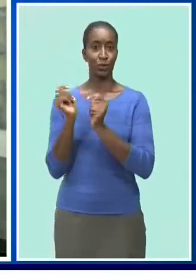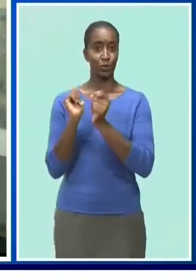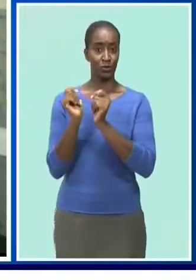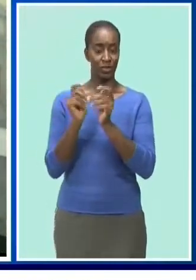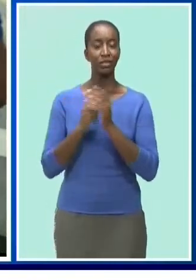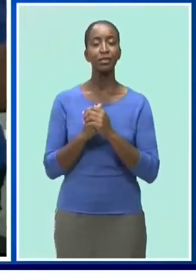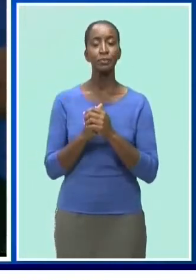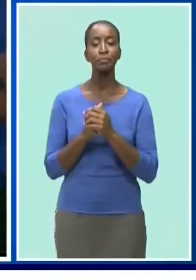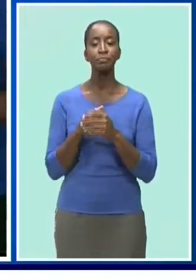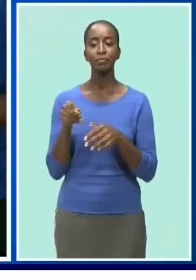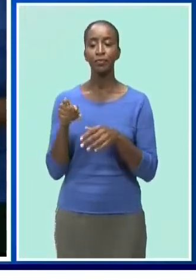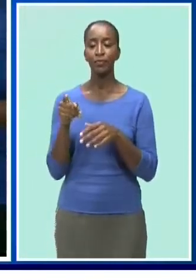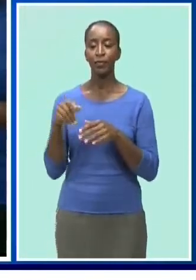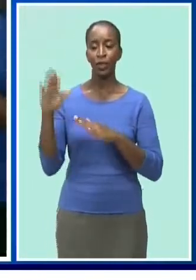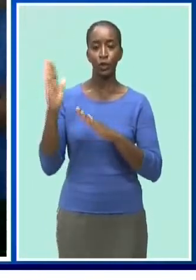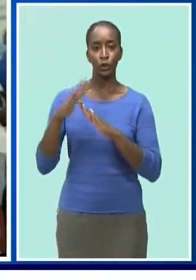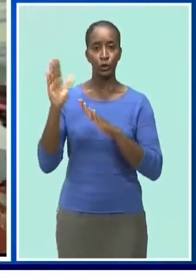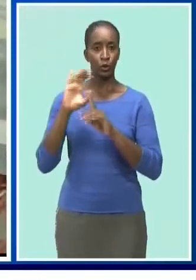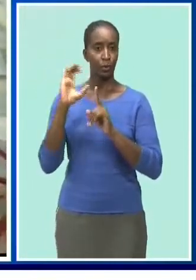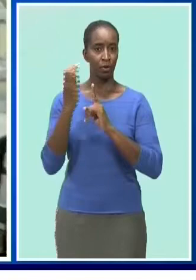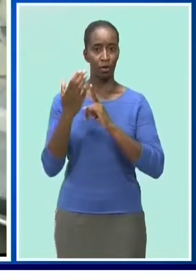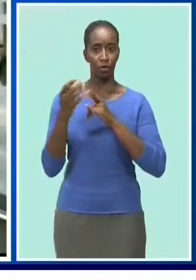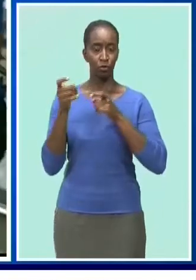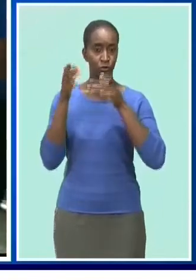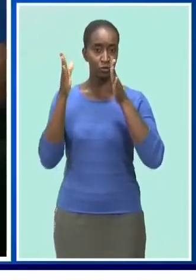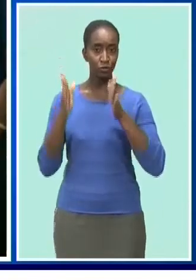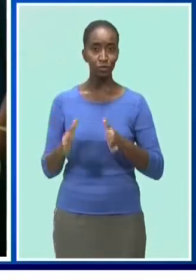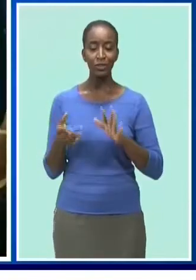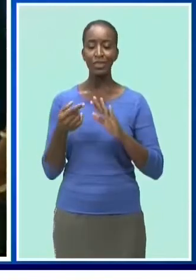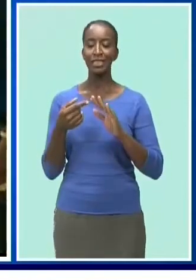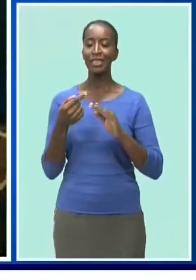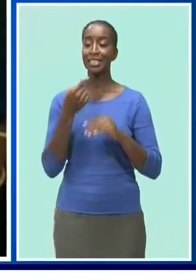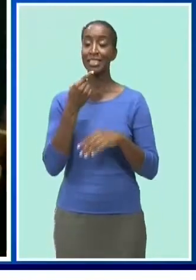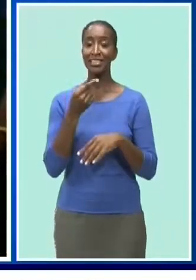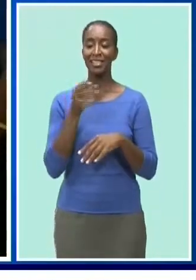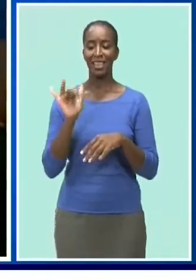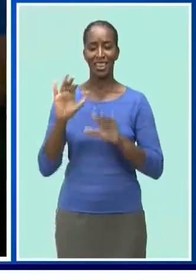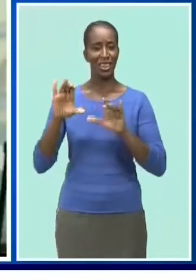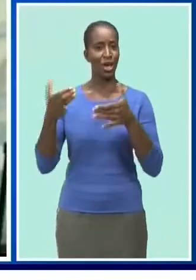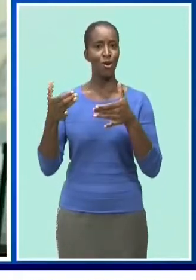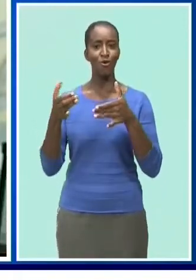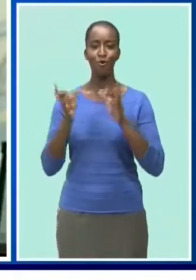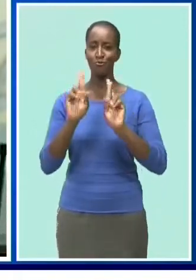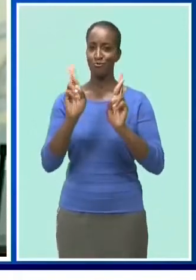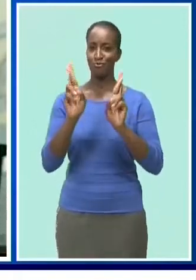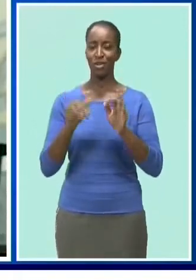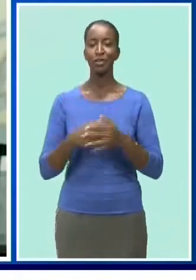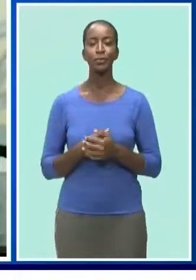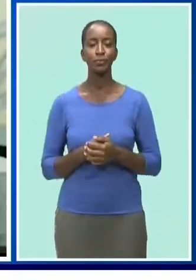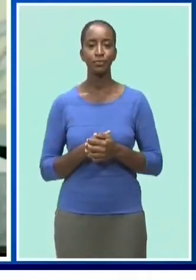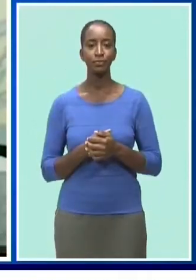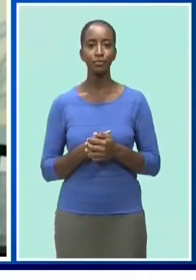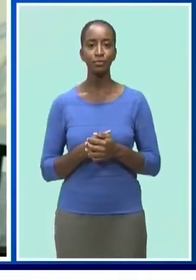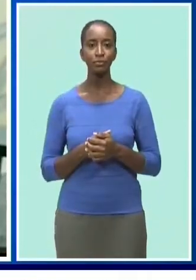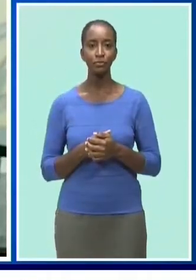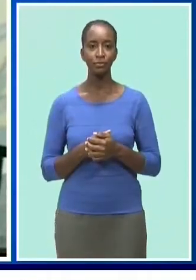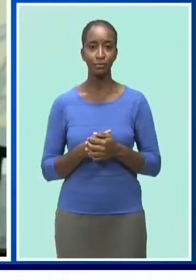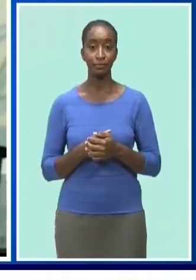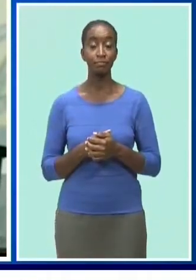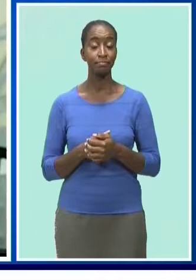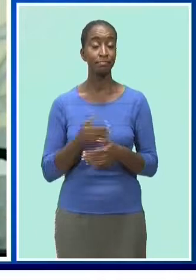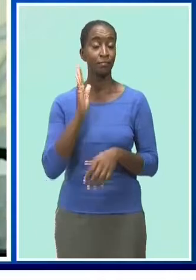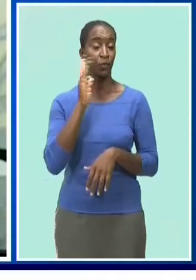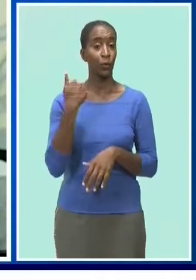Cultural Officer at the NCF, Andrea Wells, says that they are ready. We're We're also going to be taking part in the